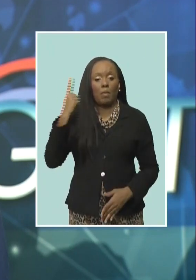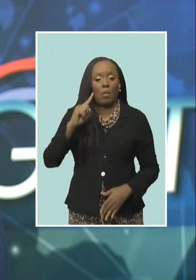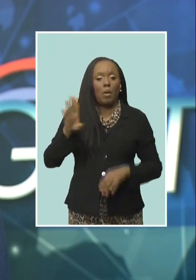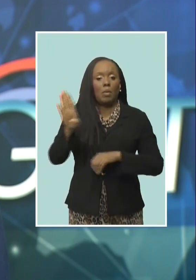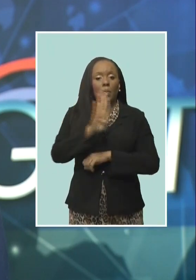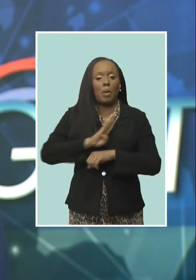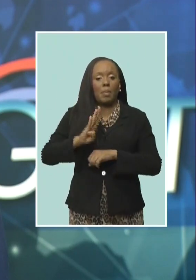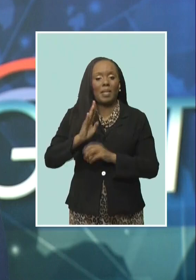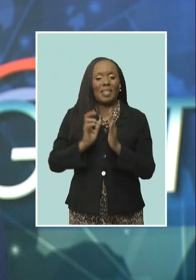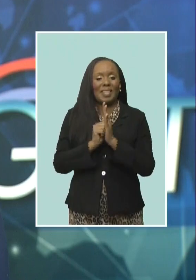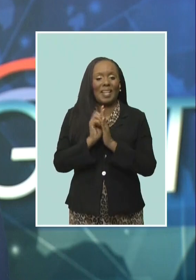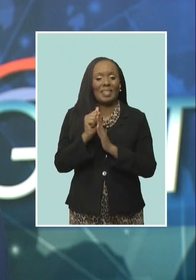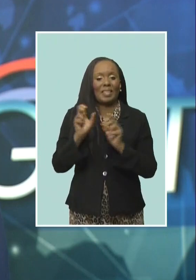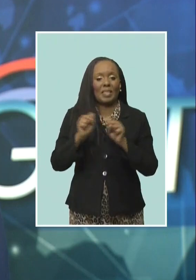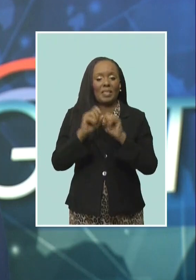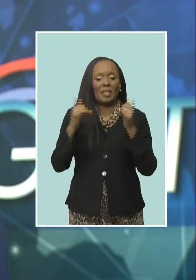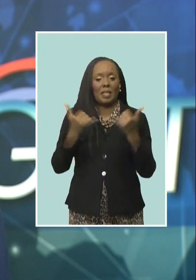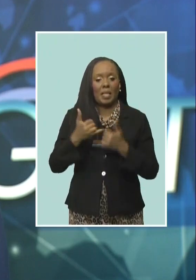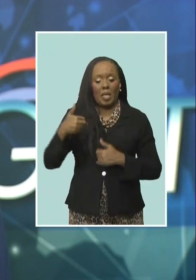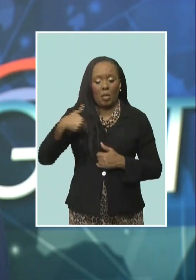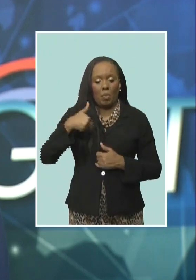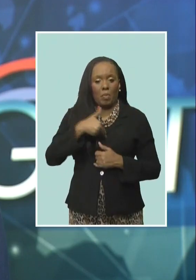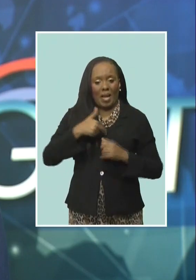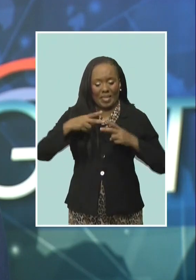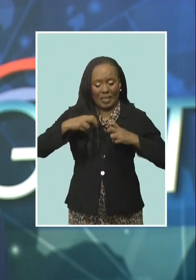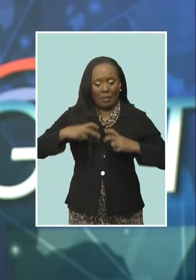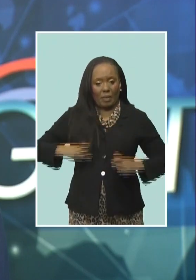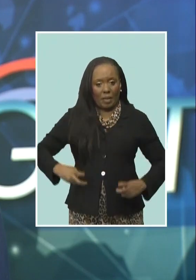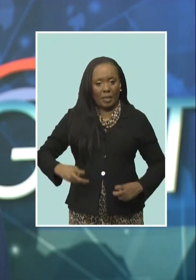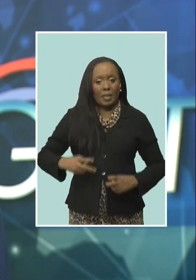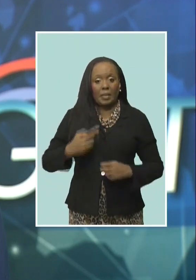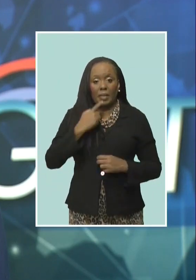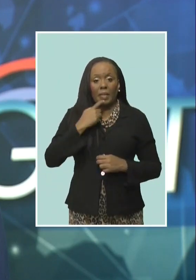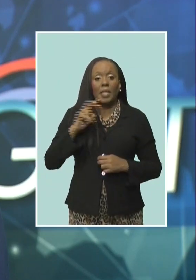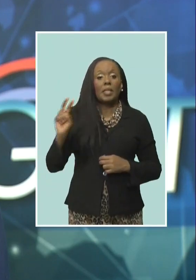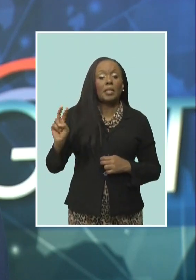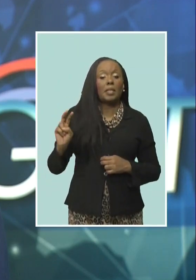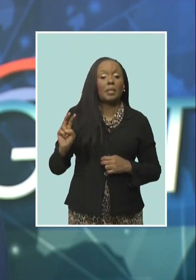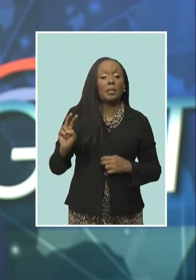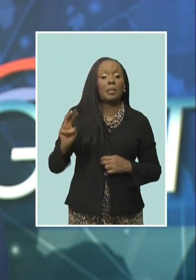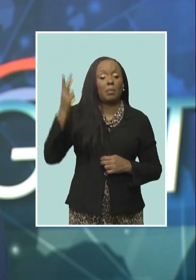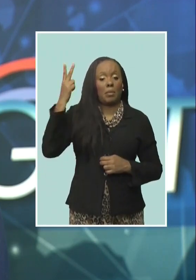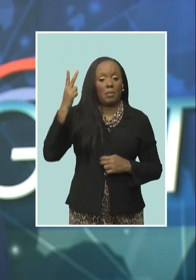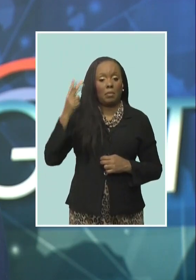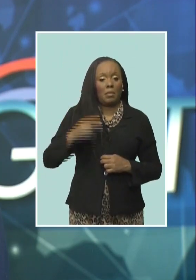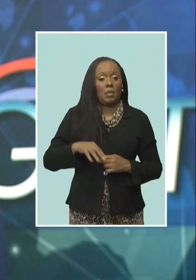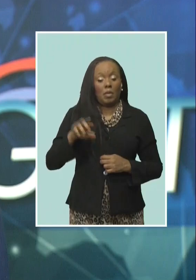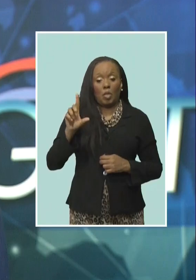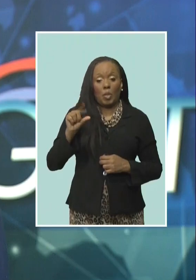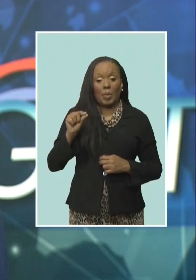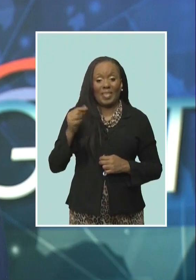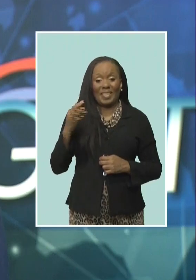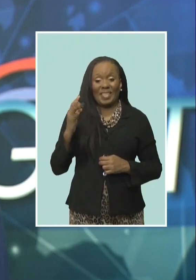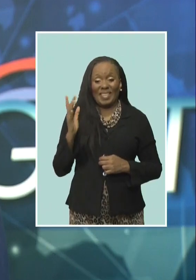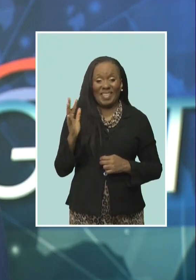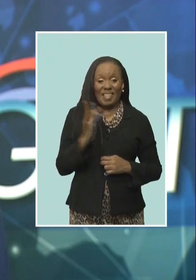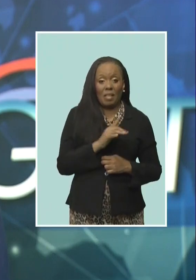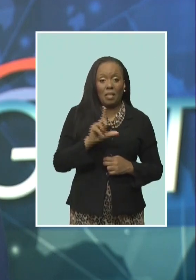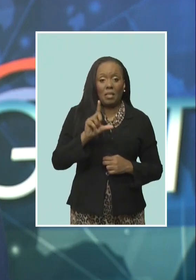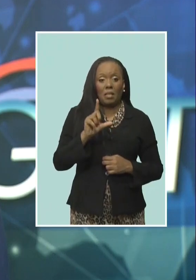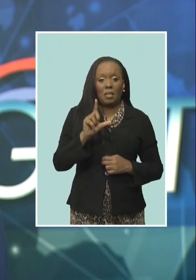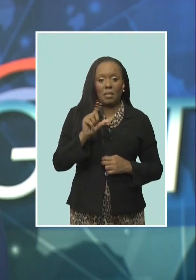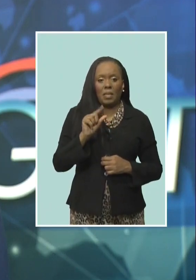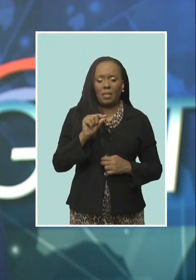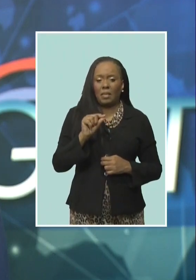Clinic, Dr. Shirley Jagru, the number of positive cases has doubled between 2019 and 2027. She says